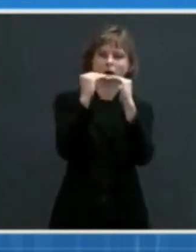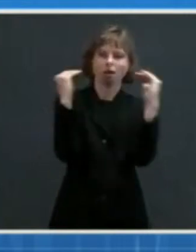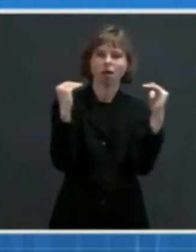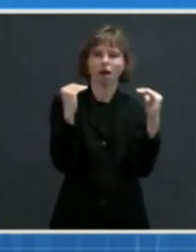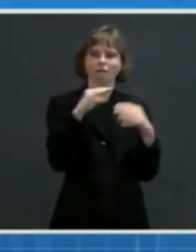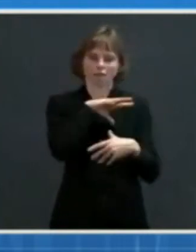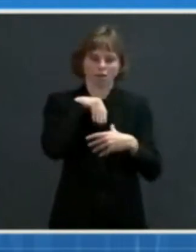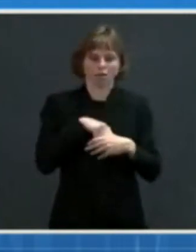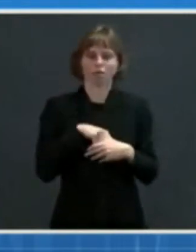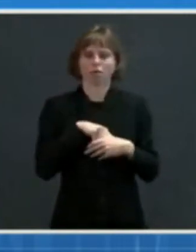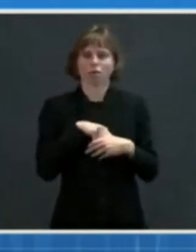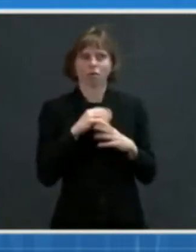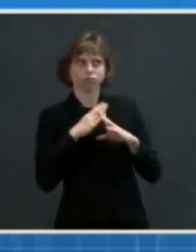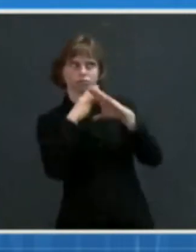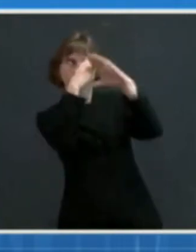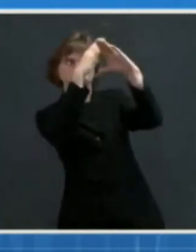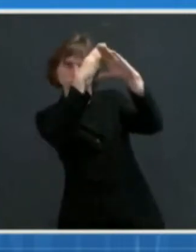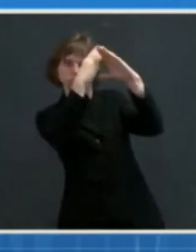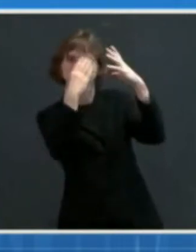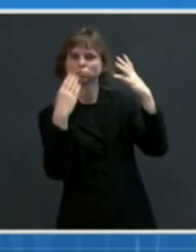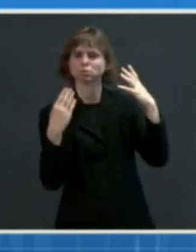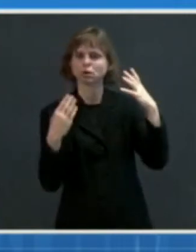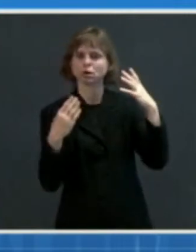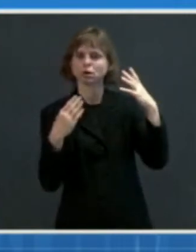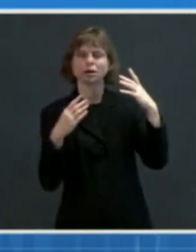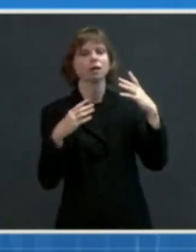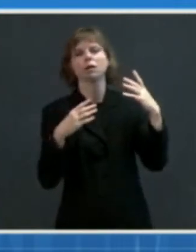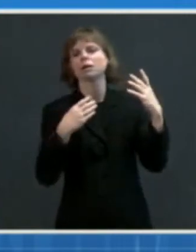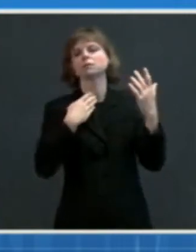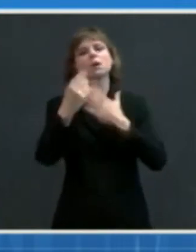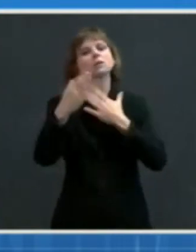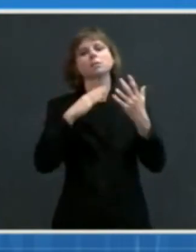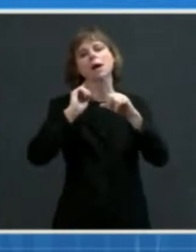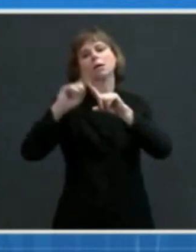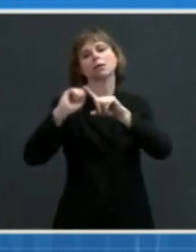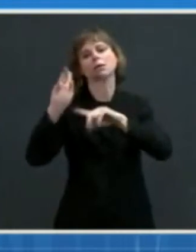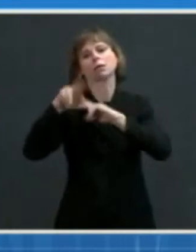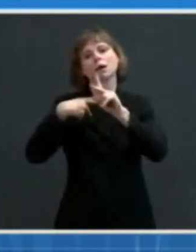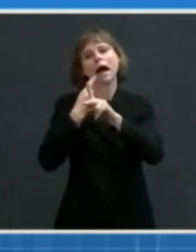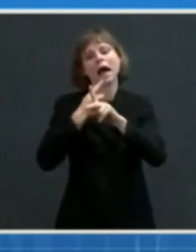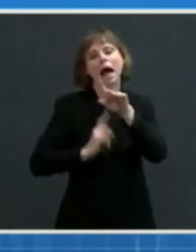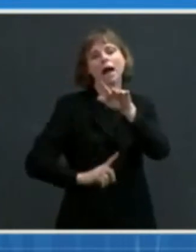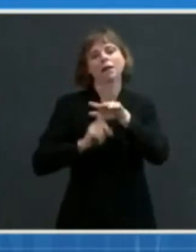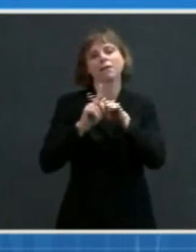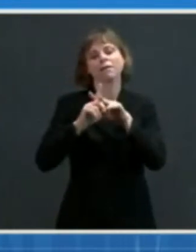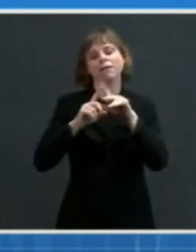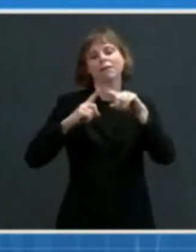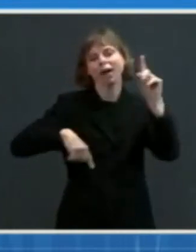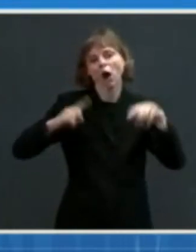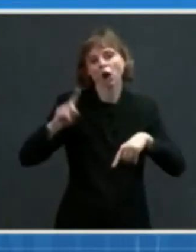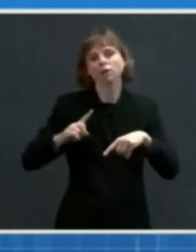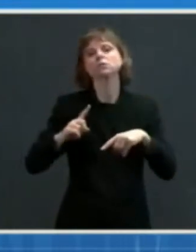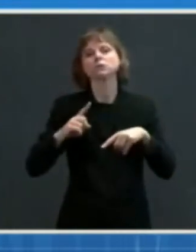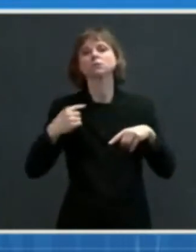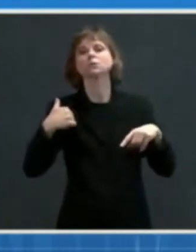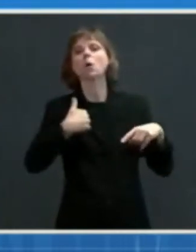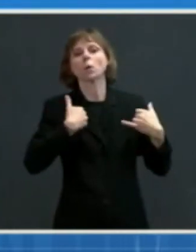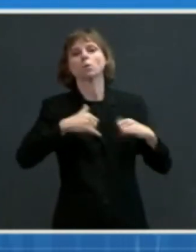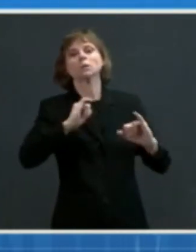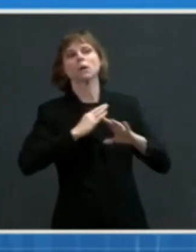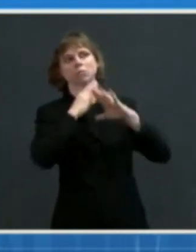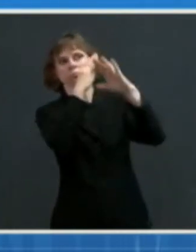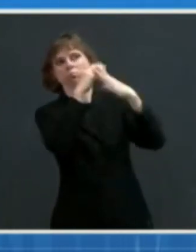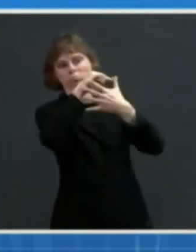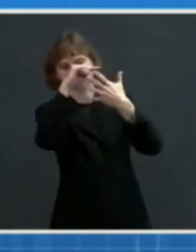give a cushion of protection even against the variants. And as I mentioned, the recent paper that came out from Dr. David